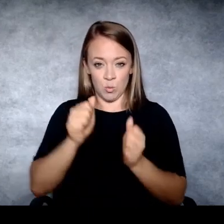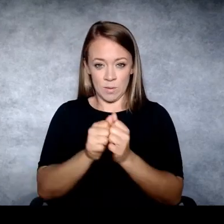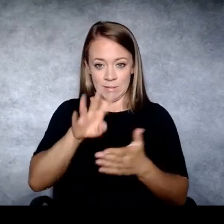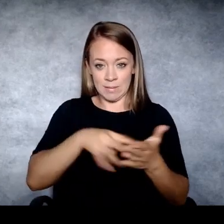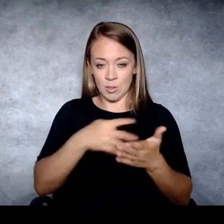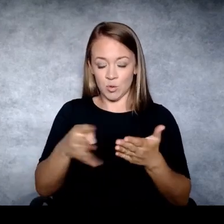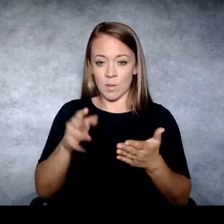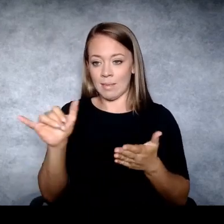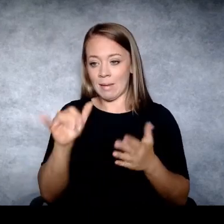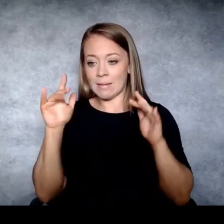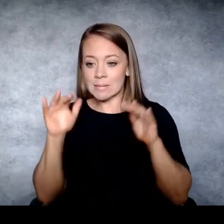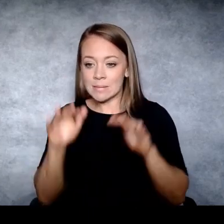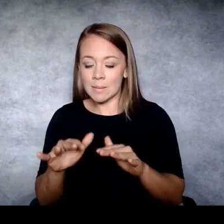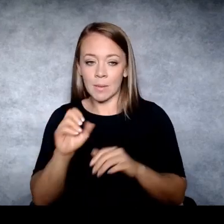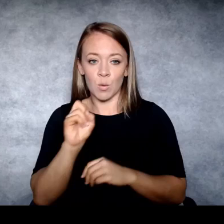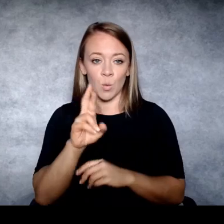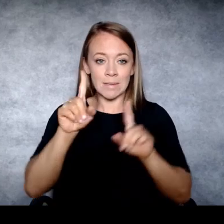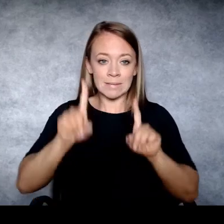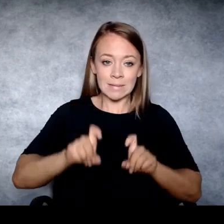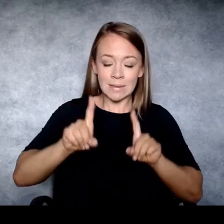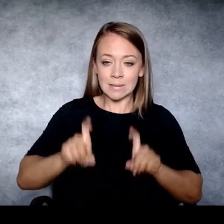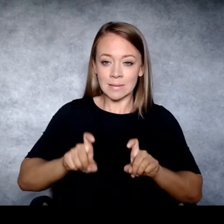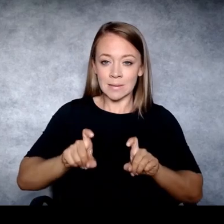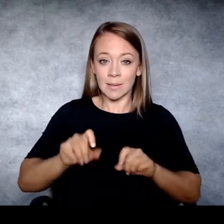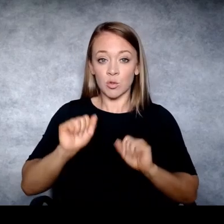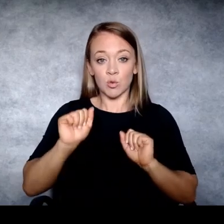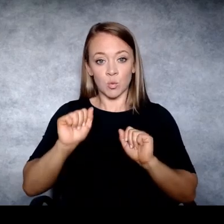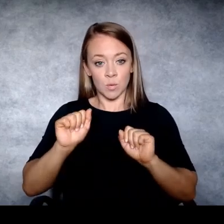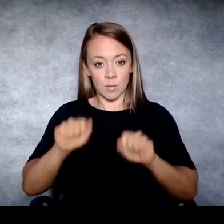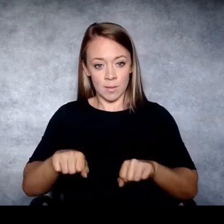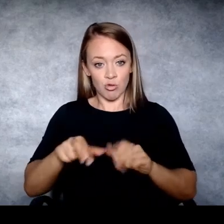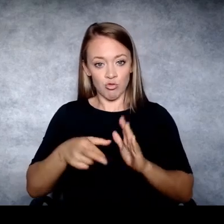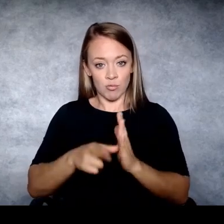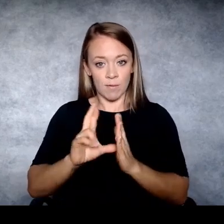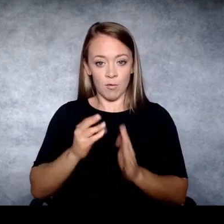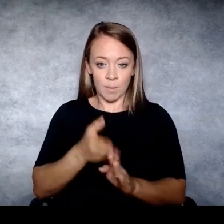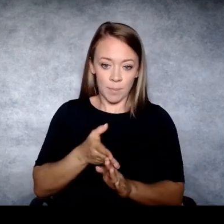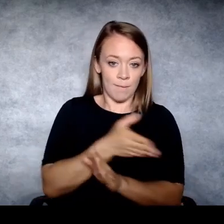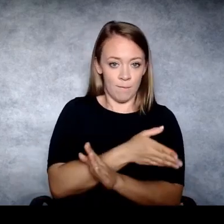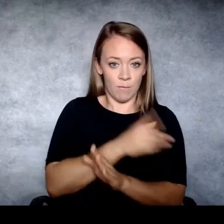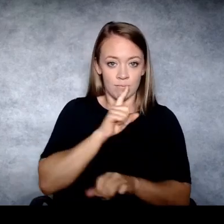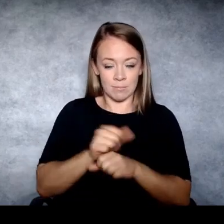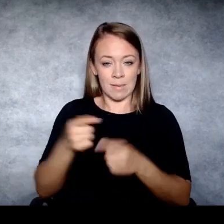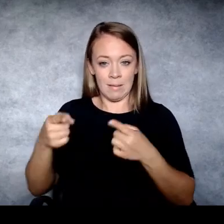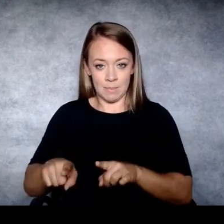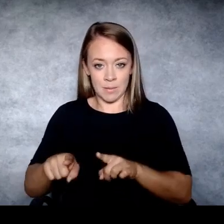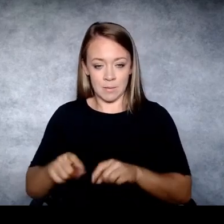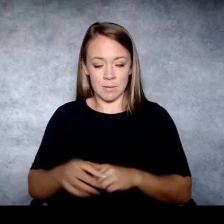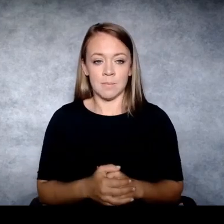or testing, can be reviewed to discuss and help students prepare.